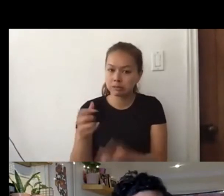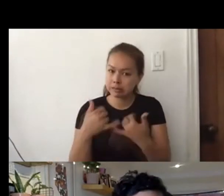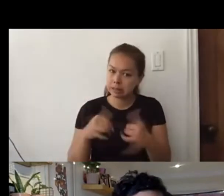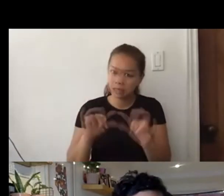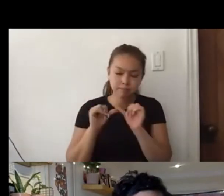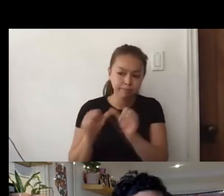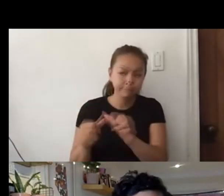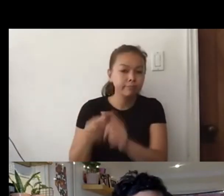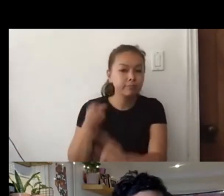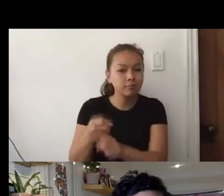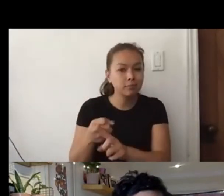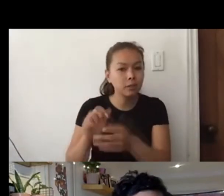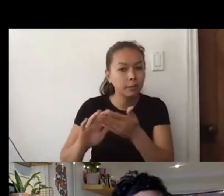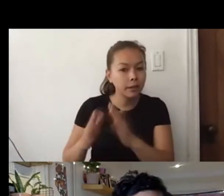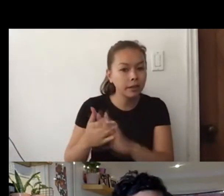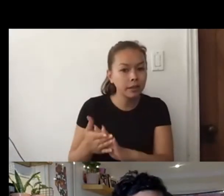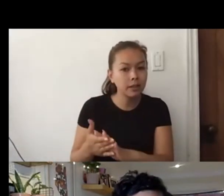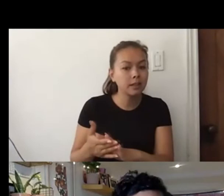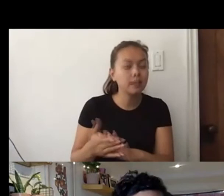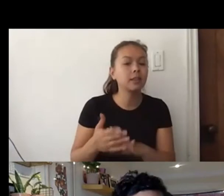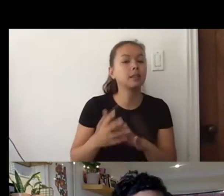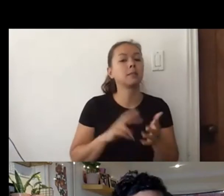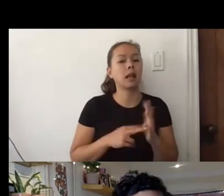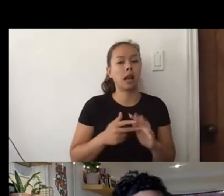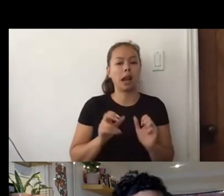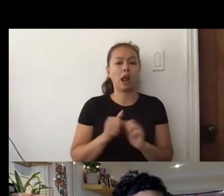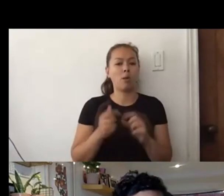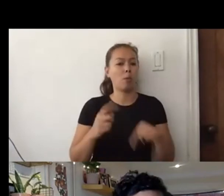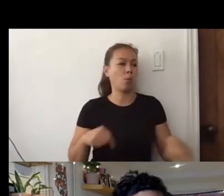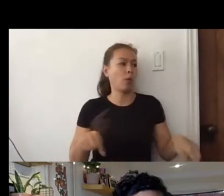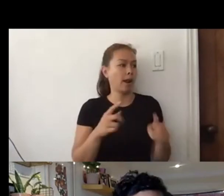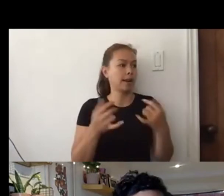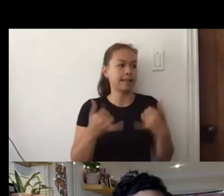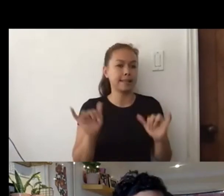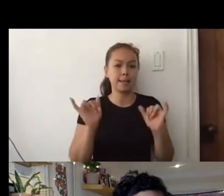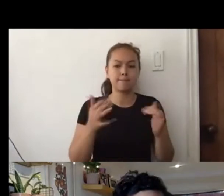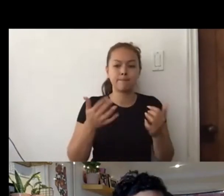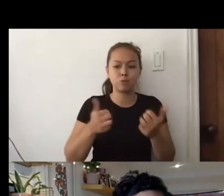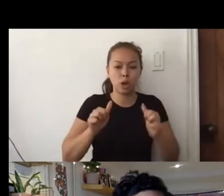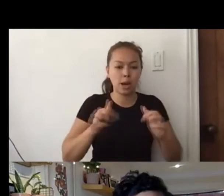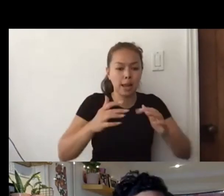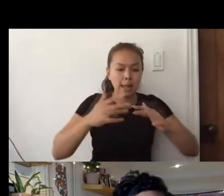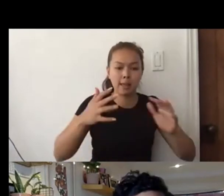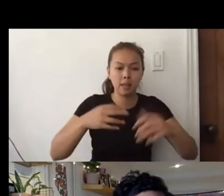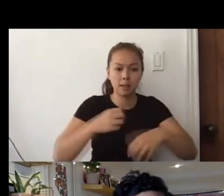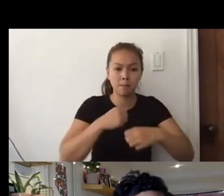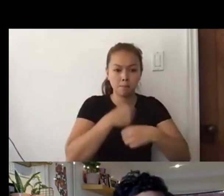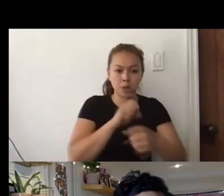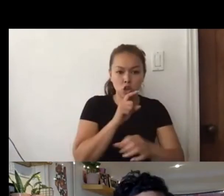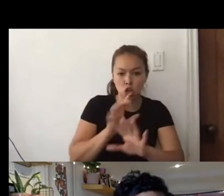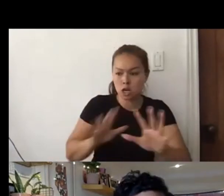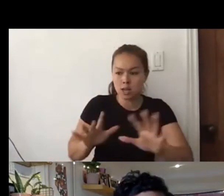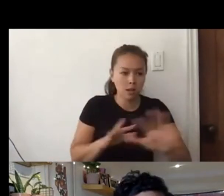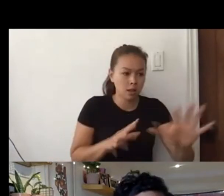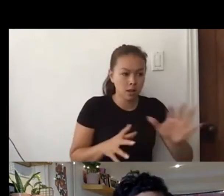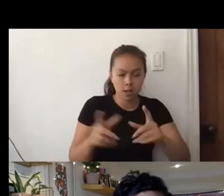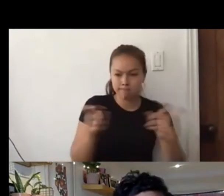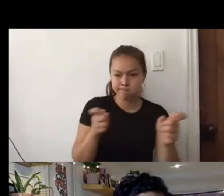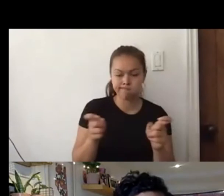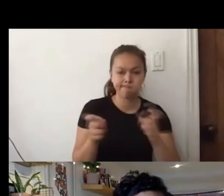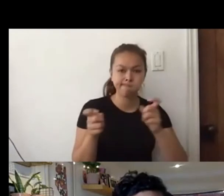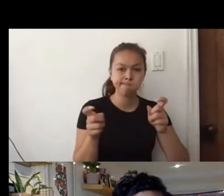how can we stay on the ball and kind of take up that space and make it so that there isn't any more space for